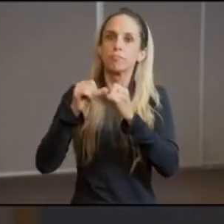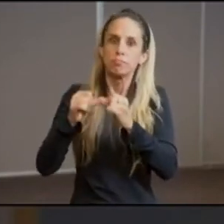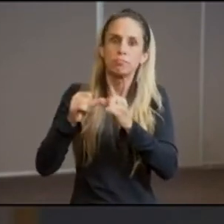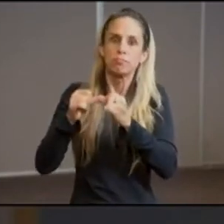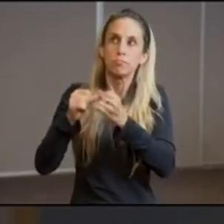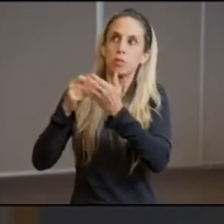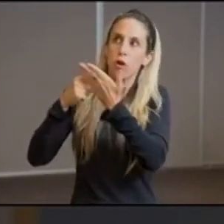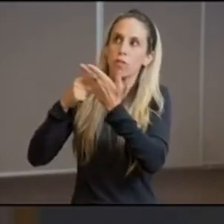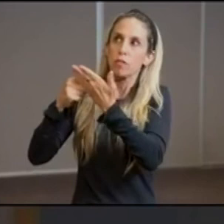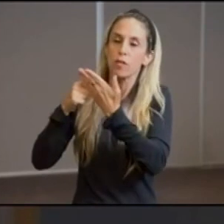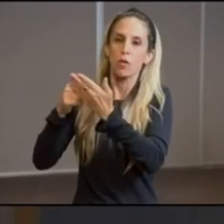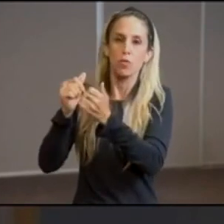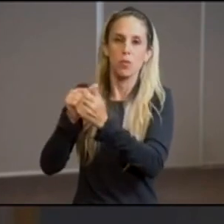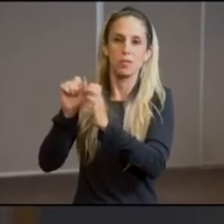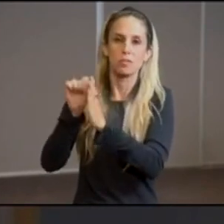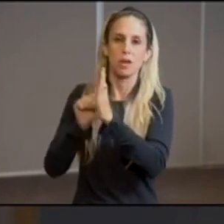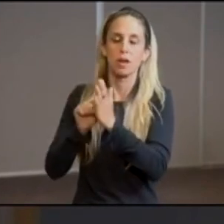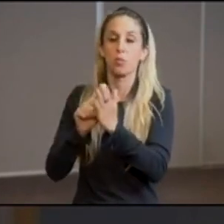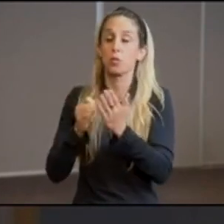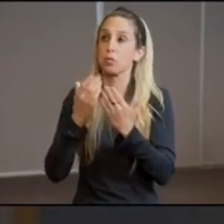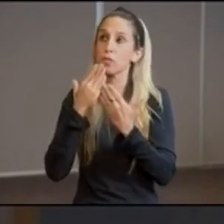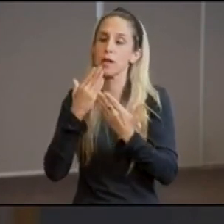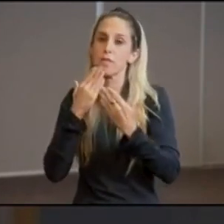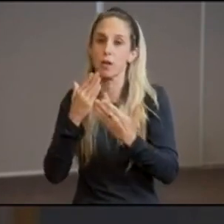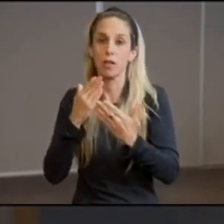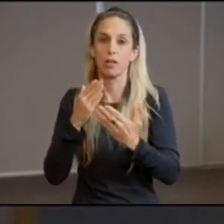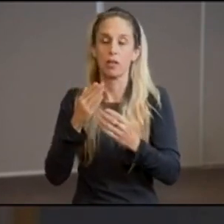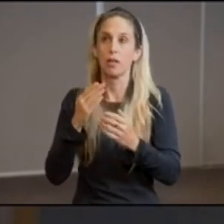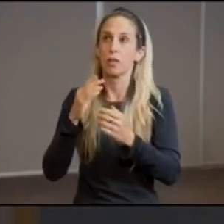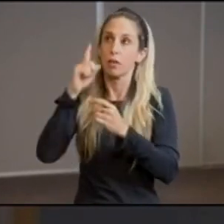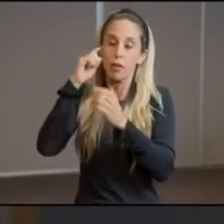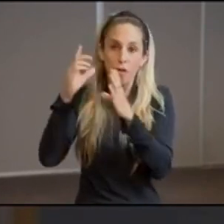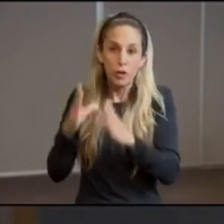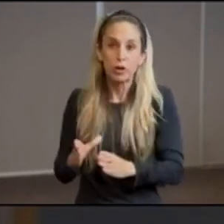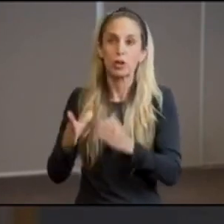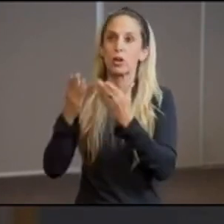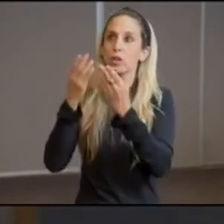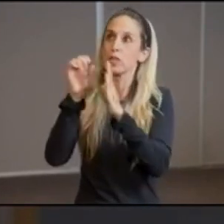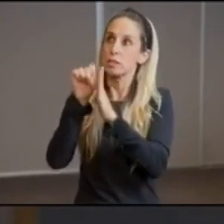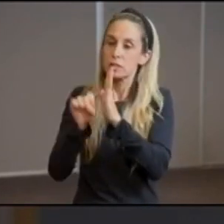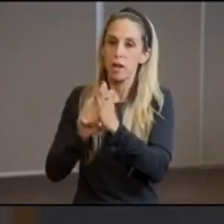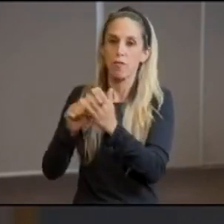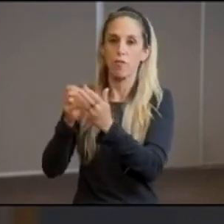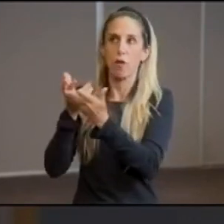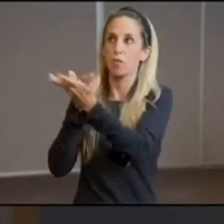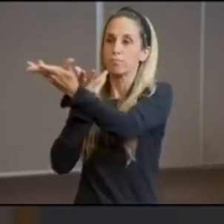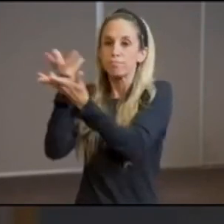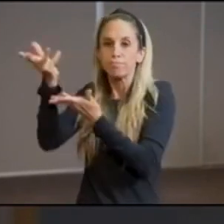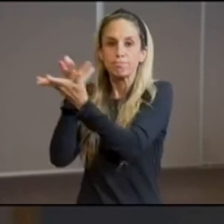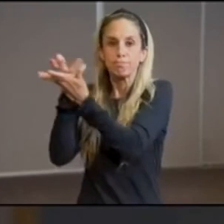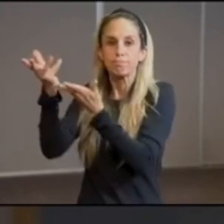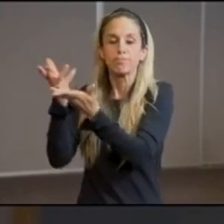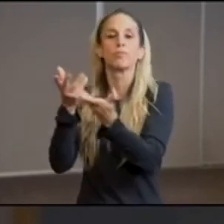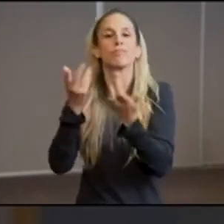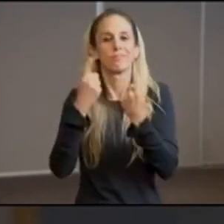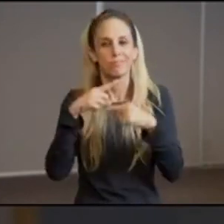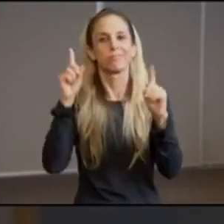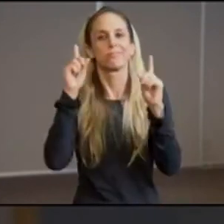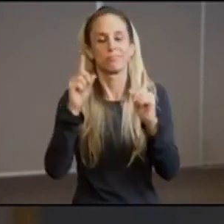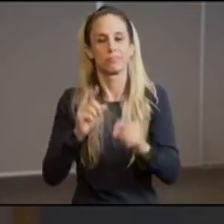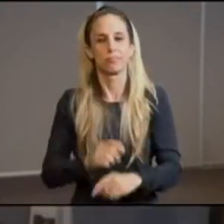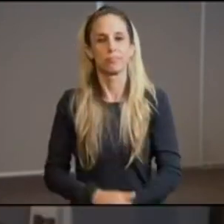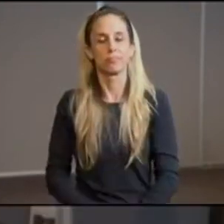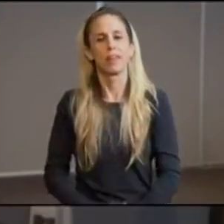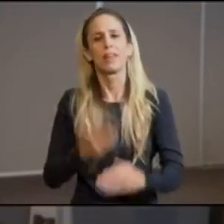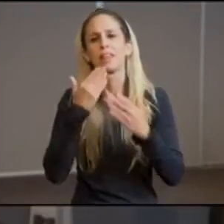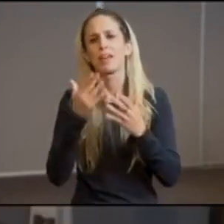state, and we're grateful, as President Chavez noted, to the governor and the state for working with us to get us to this point.